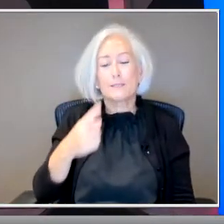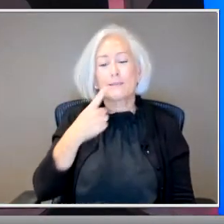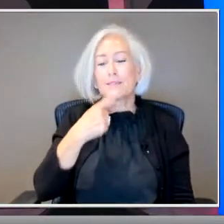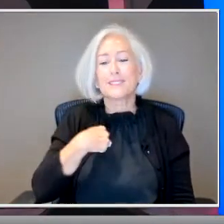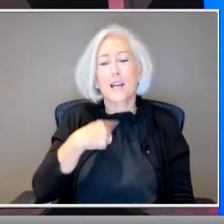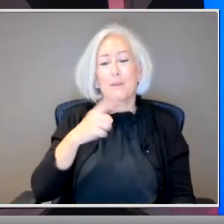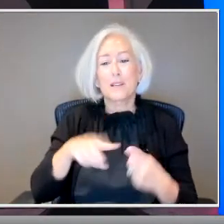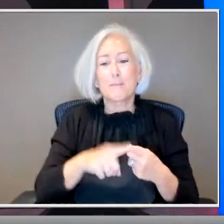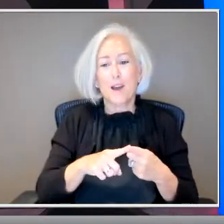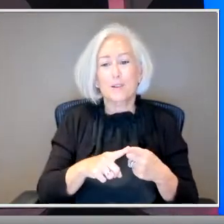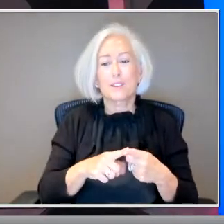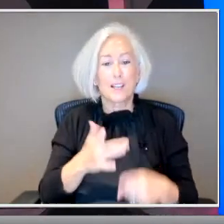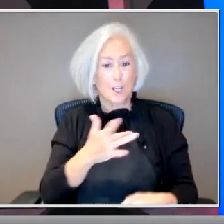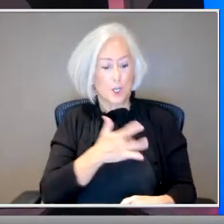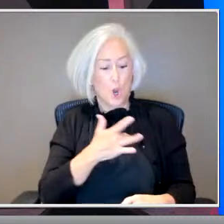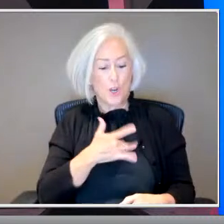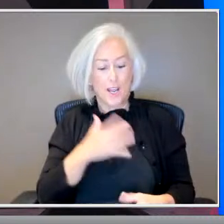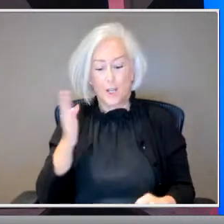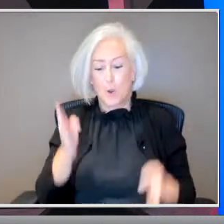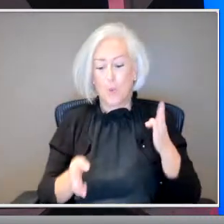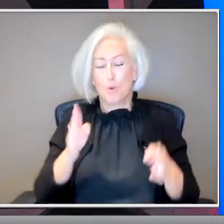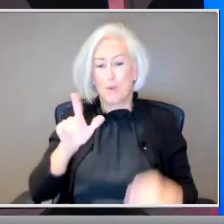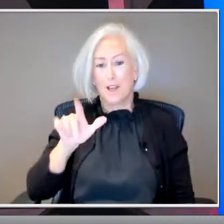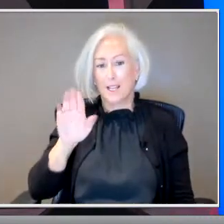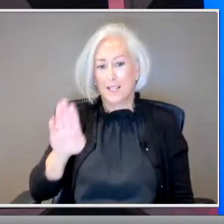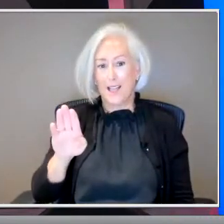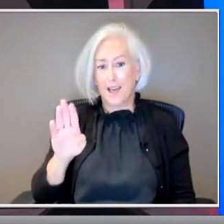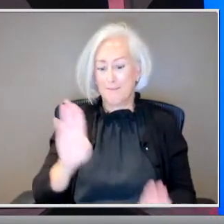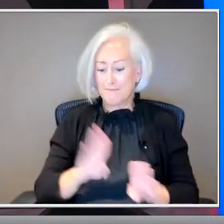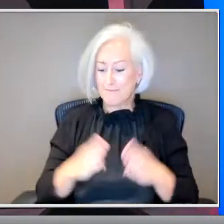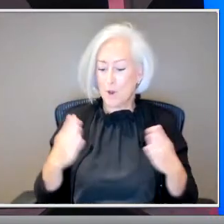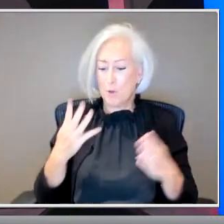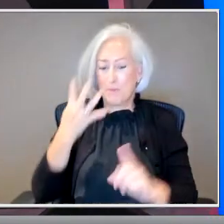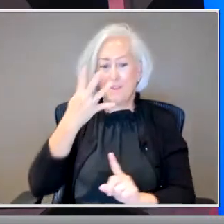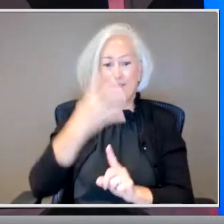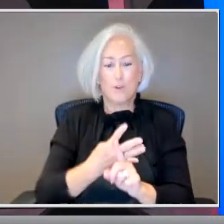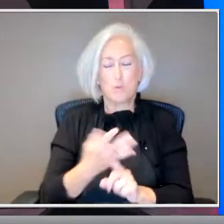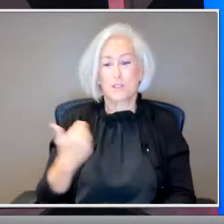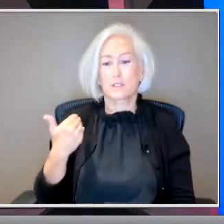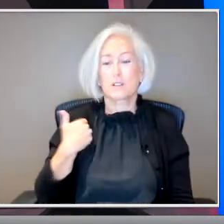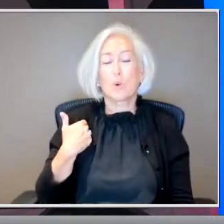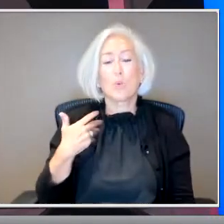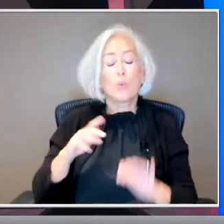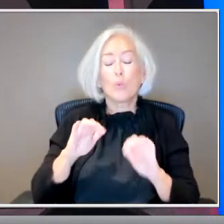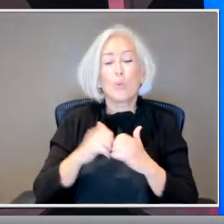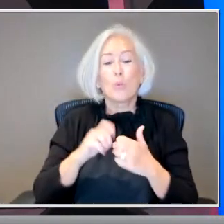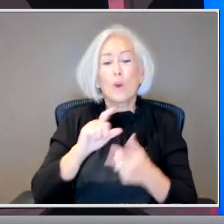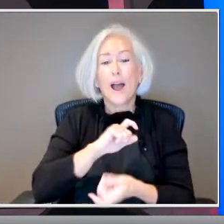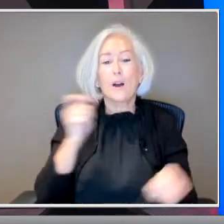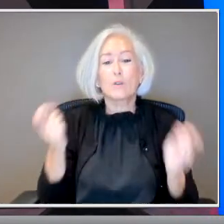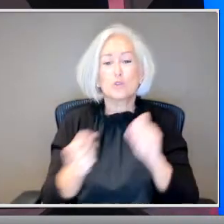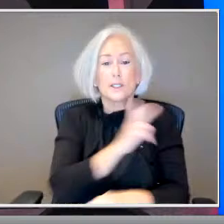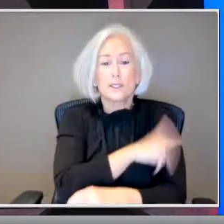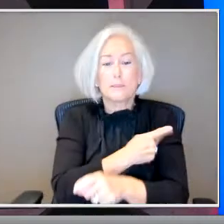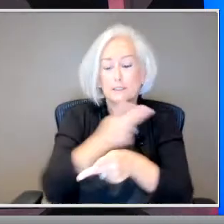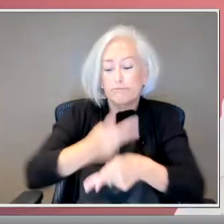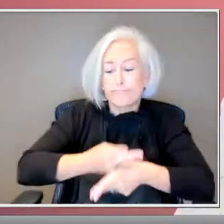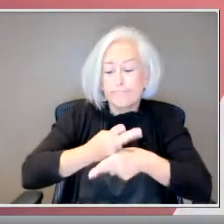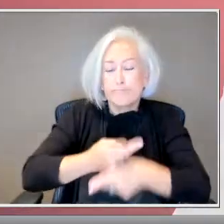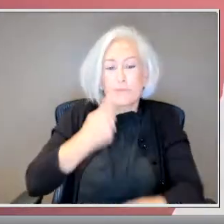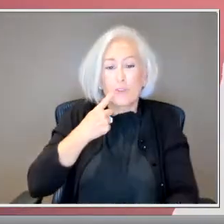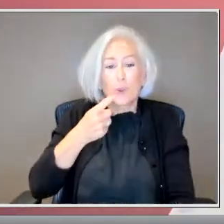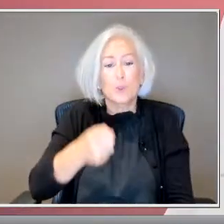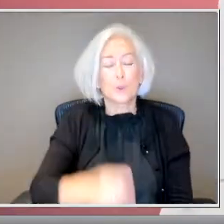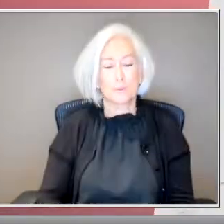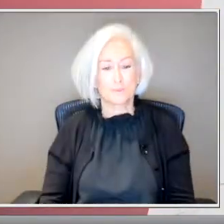months ago. You are super excited about this. How has it changed patient care for you? Yeah, so